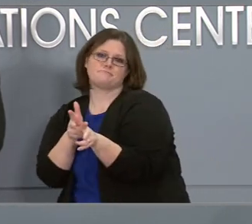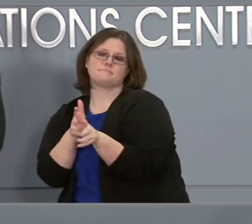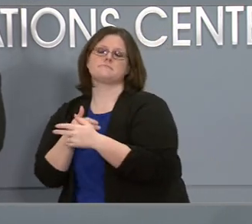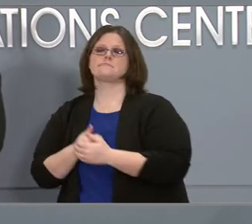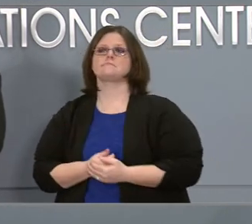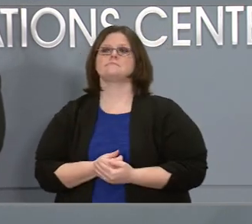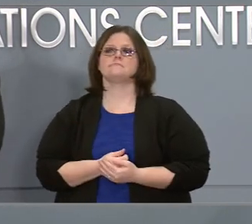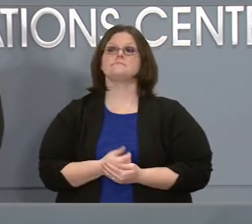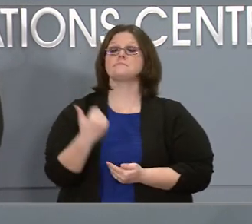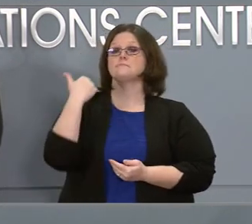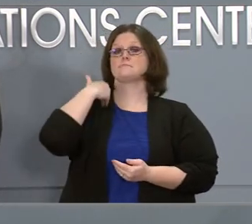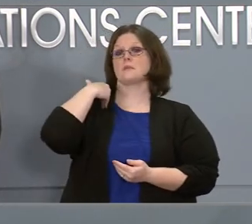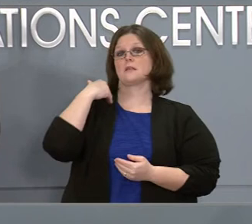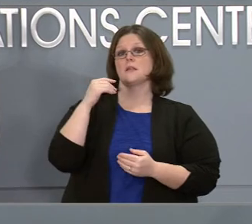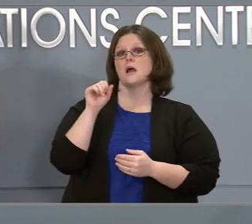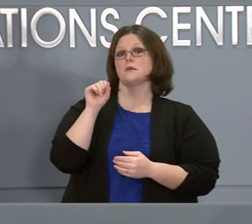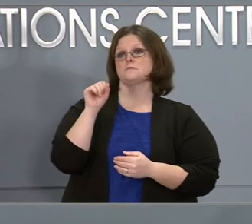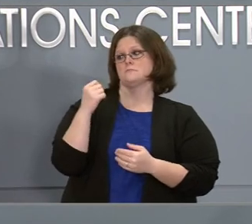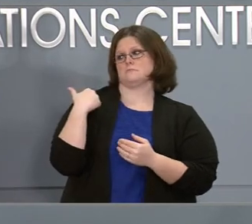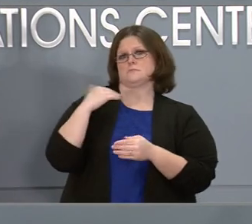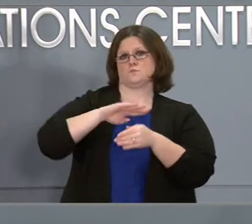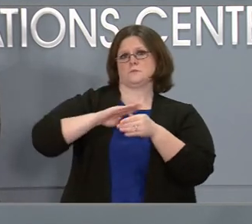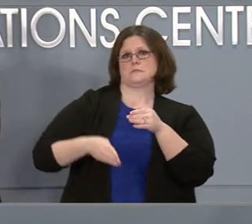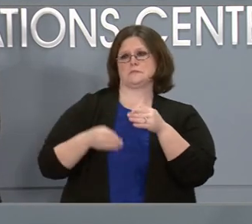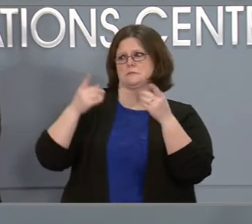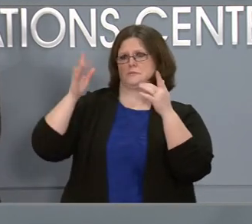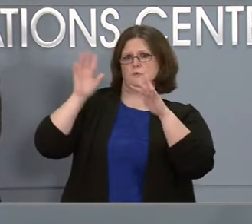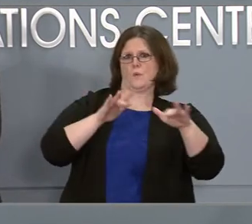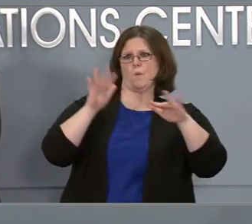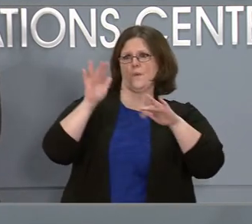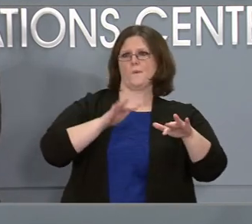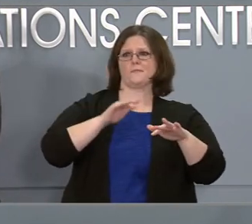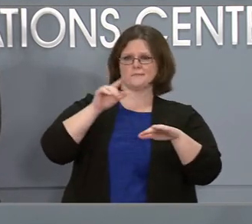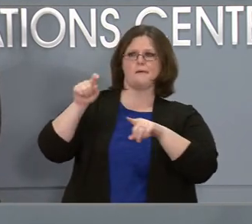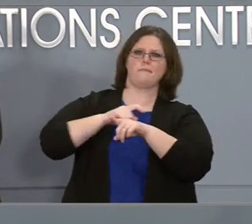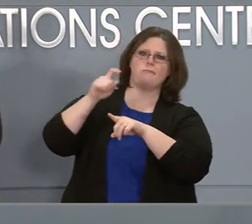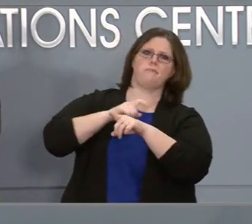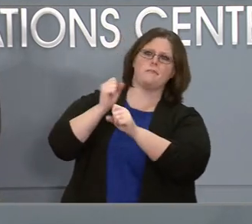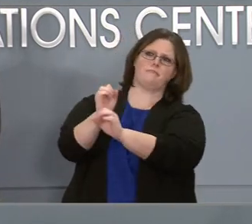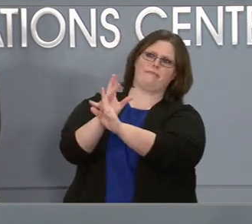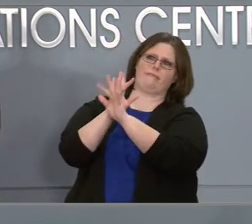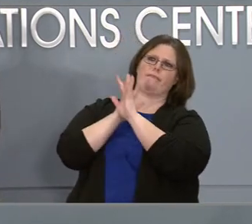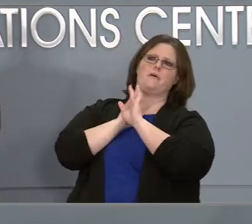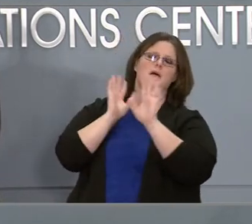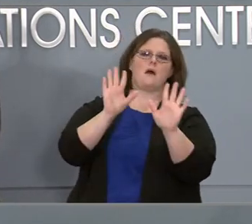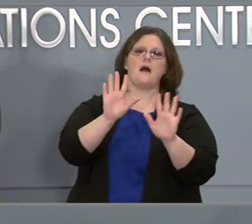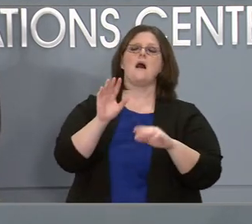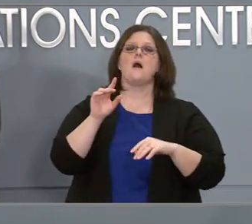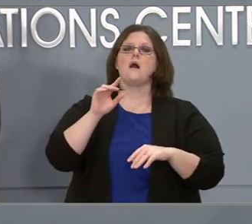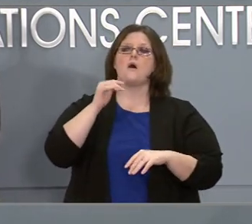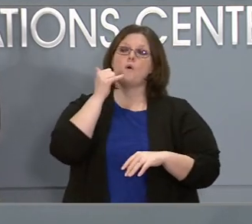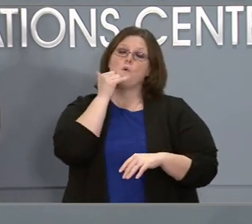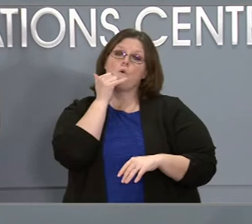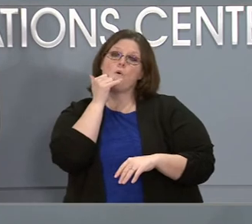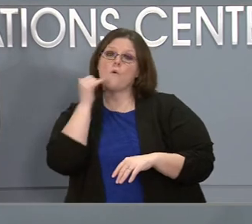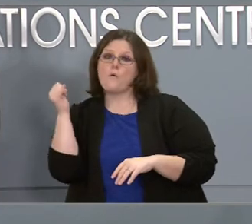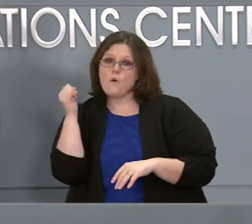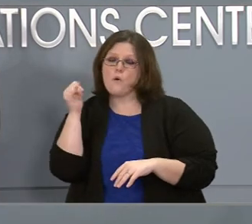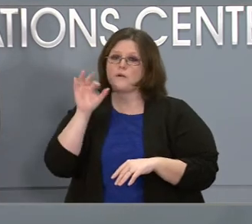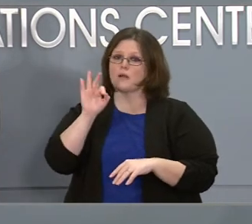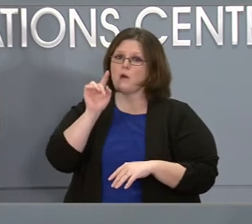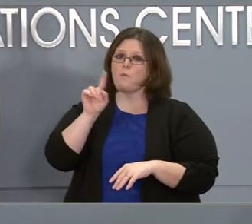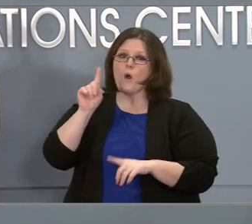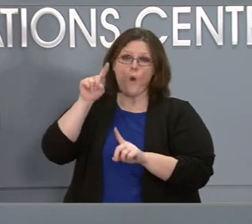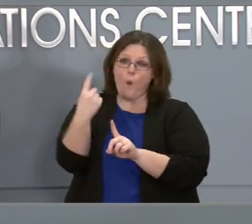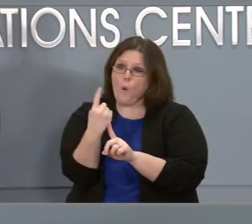our communication centers were flooded by callers looking for roadway conditions. Please avoid calling 911 or Star HP unless it's an